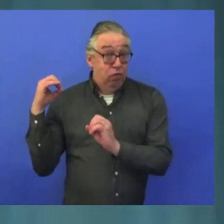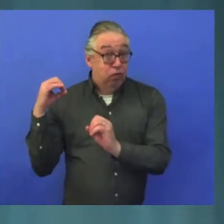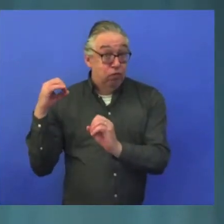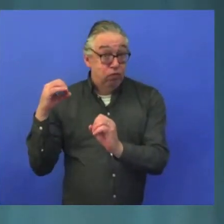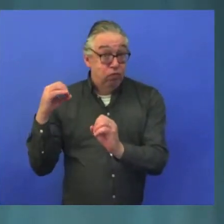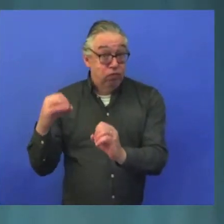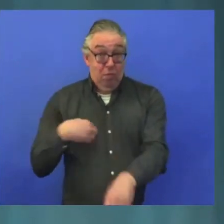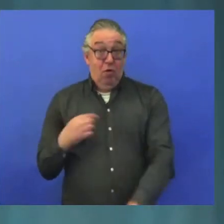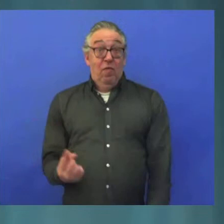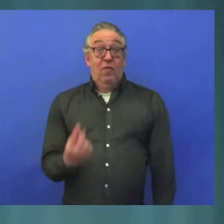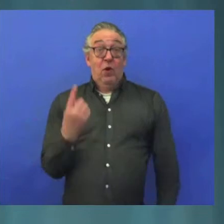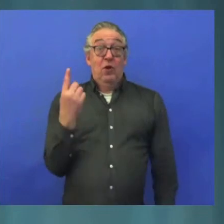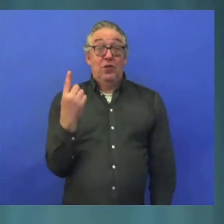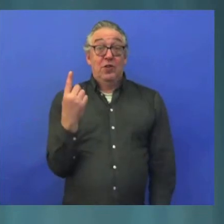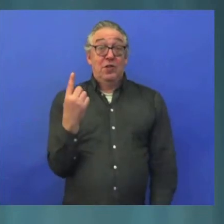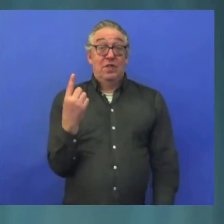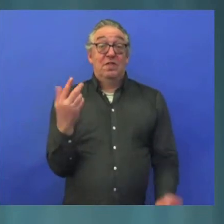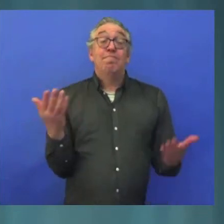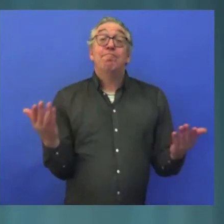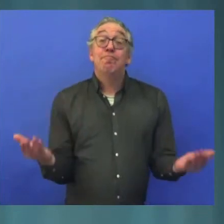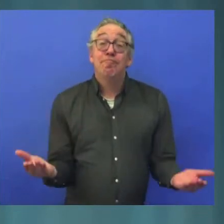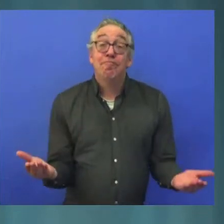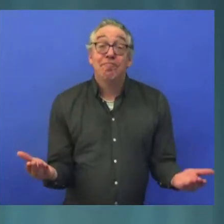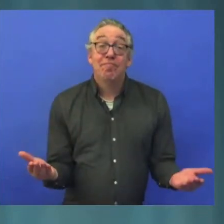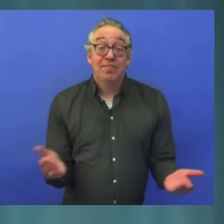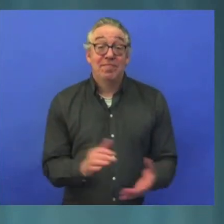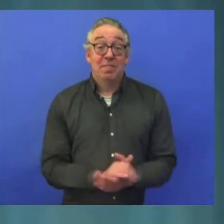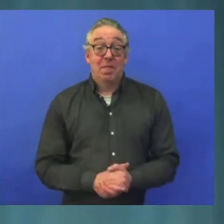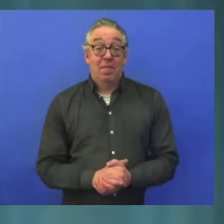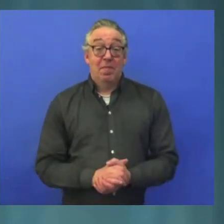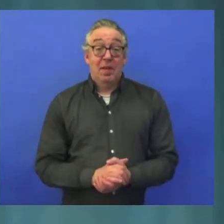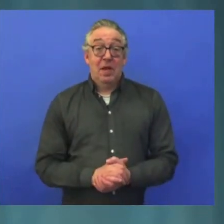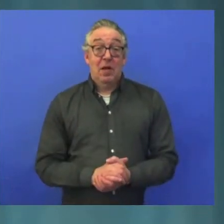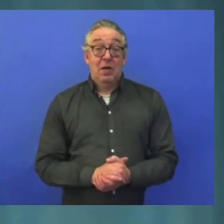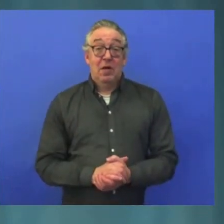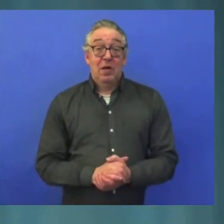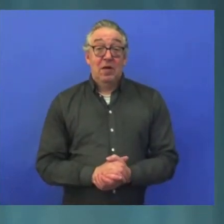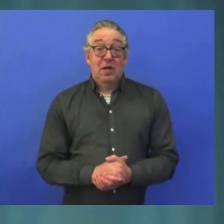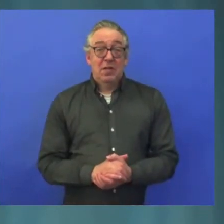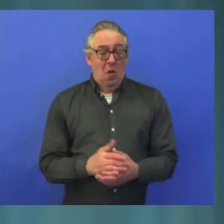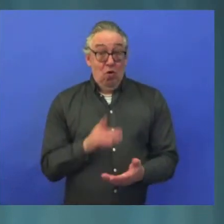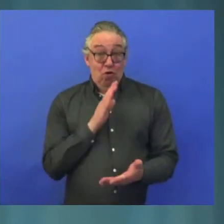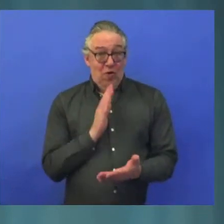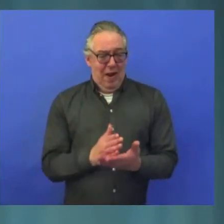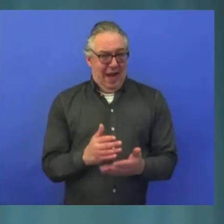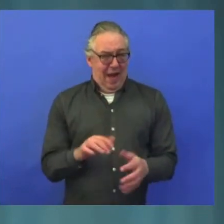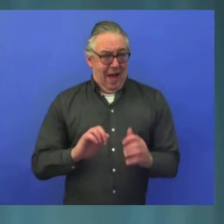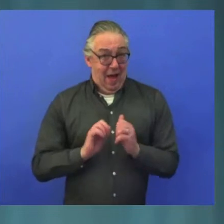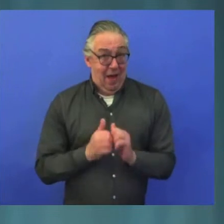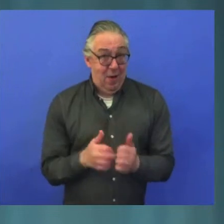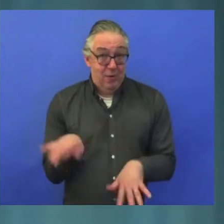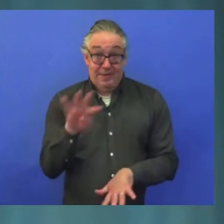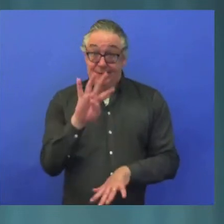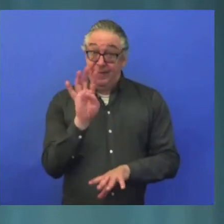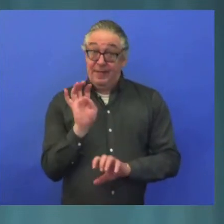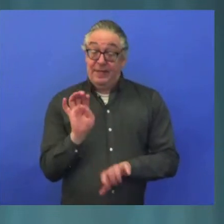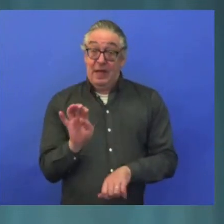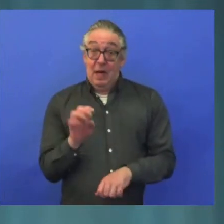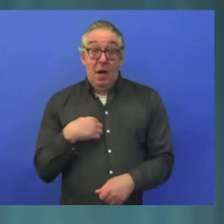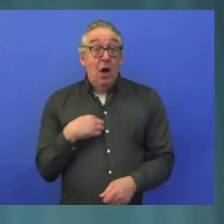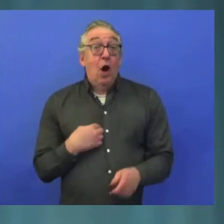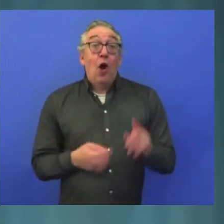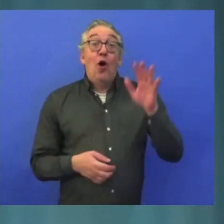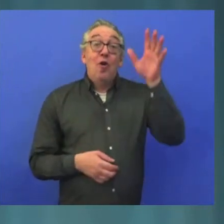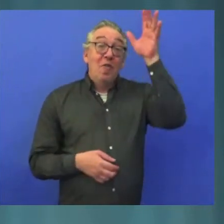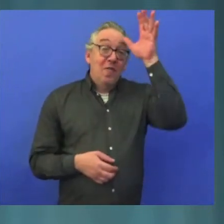So it's impressive how I come to this disease, because my father and my mother might